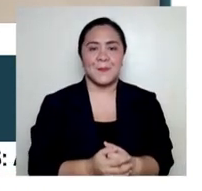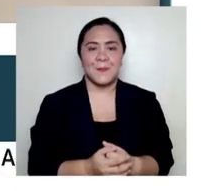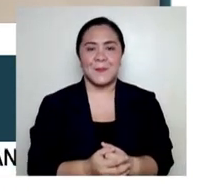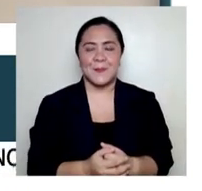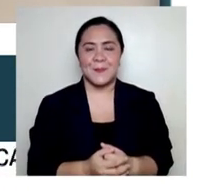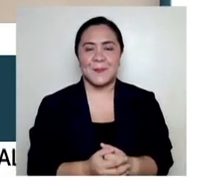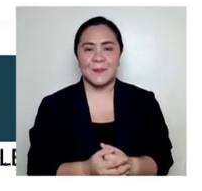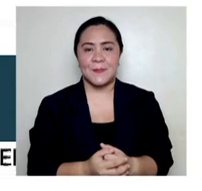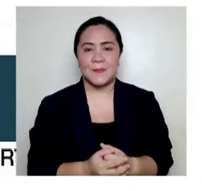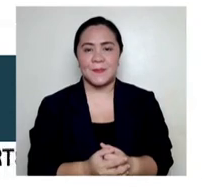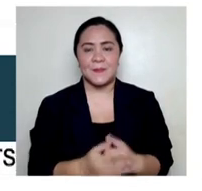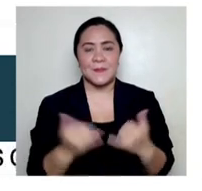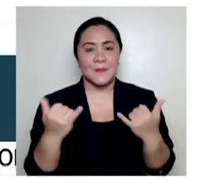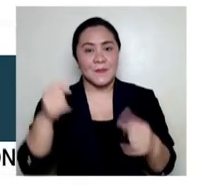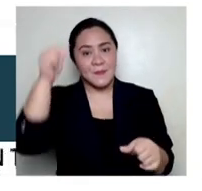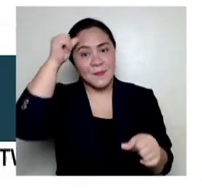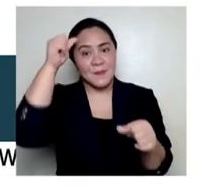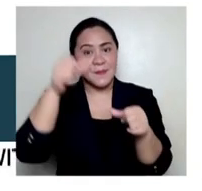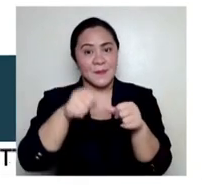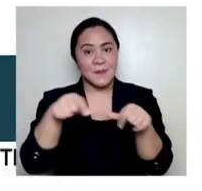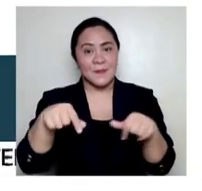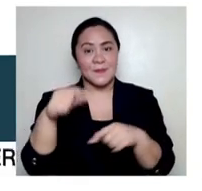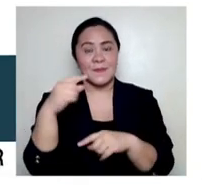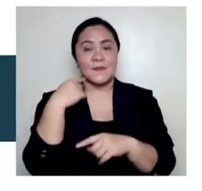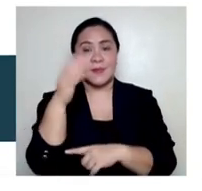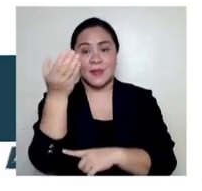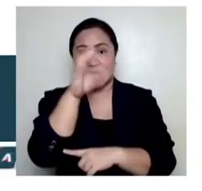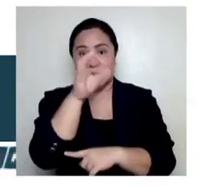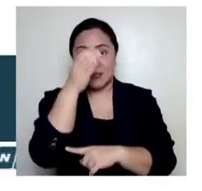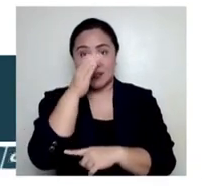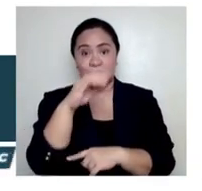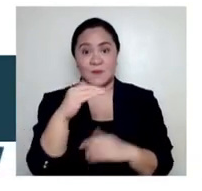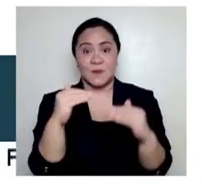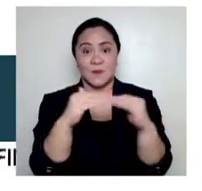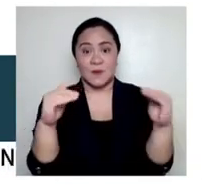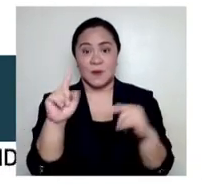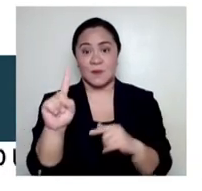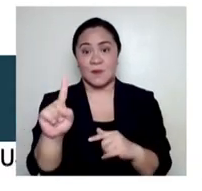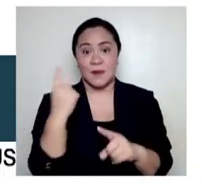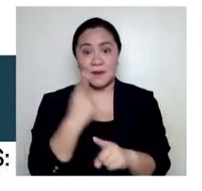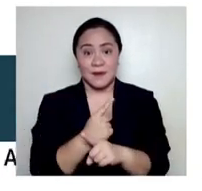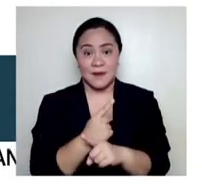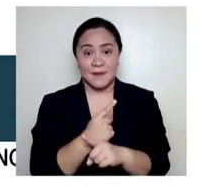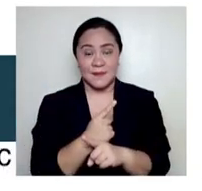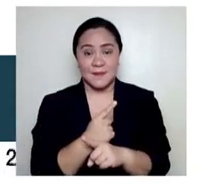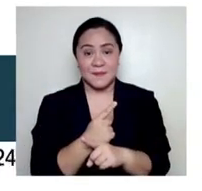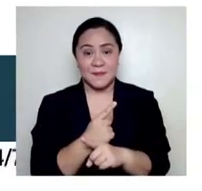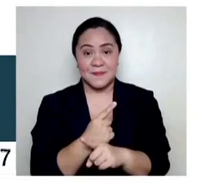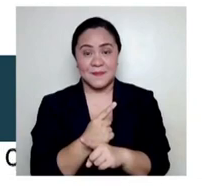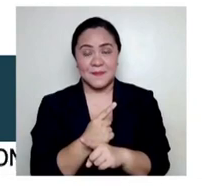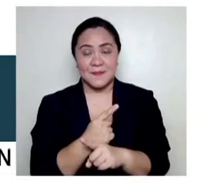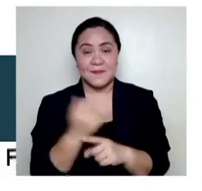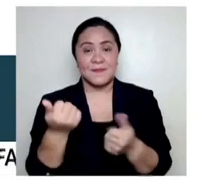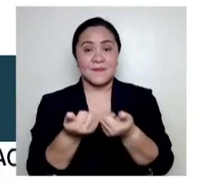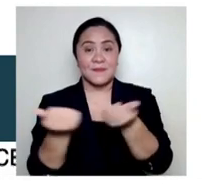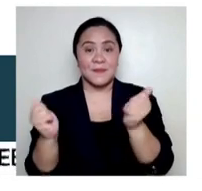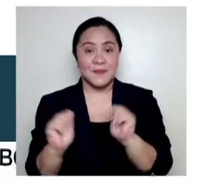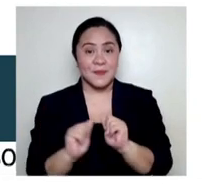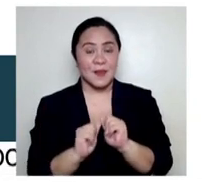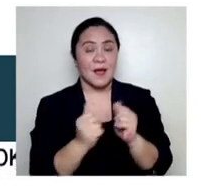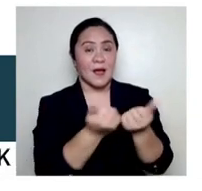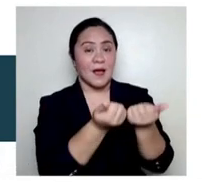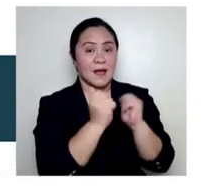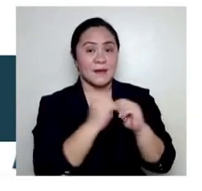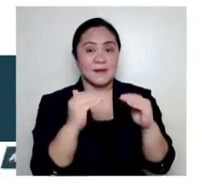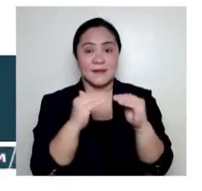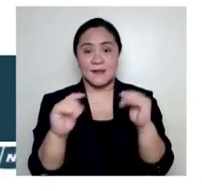Remind us again, Cebu is under alert level 1, correct? That's correct. There are areas that are under alert level